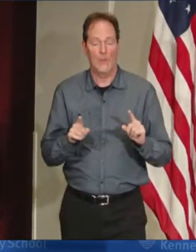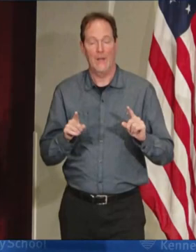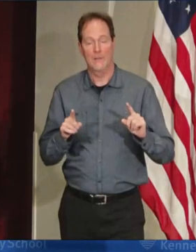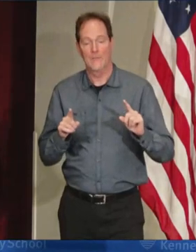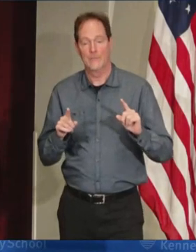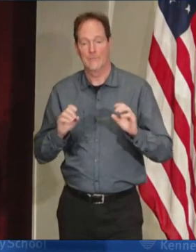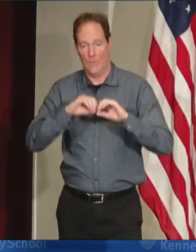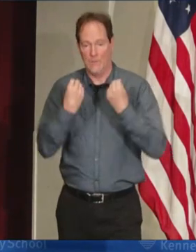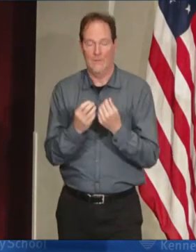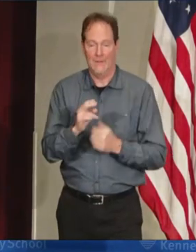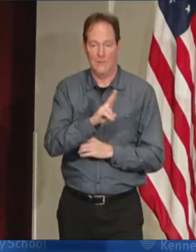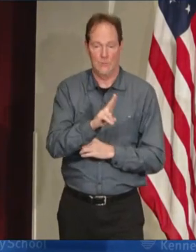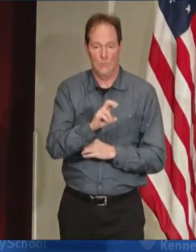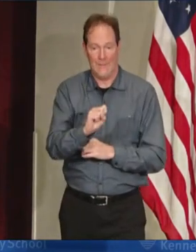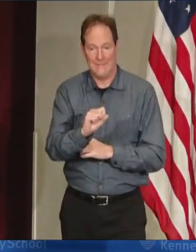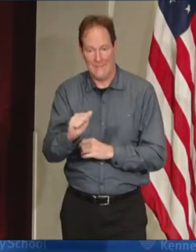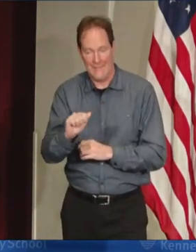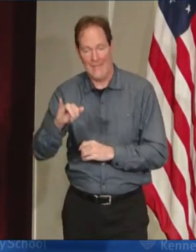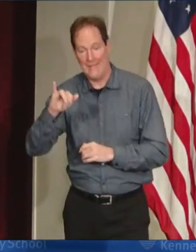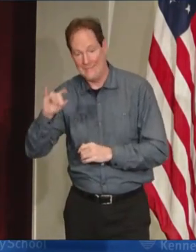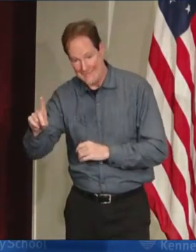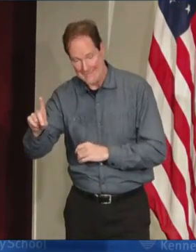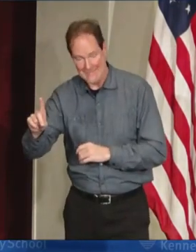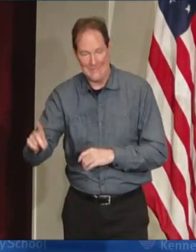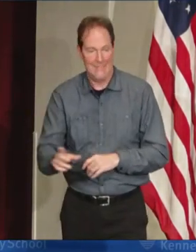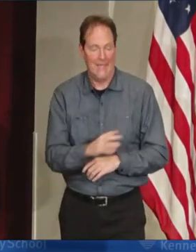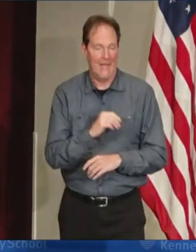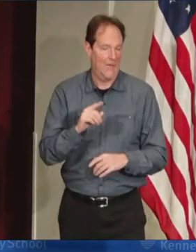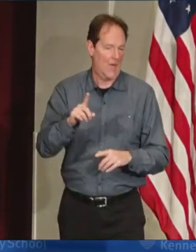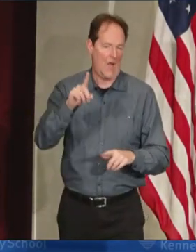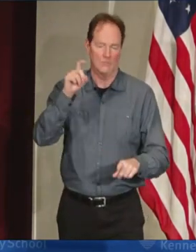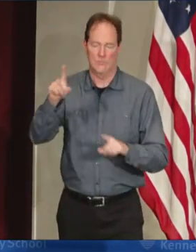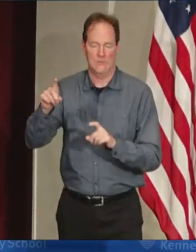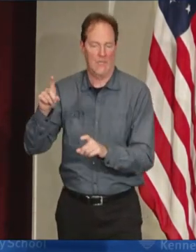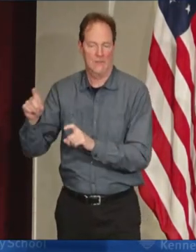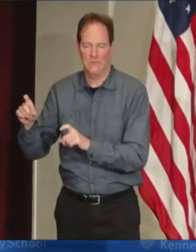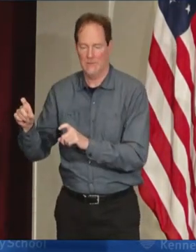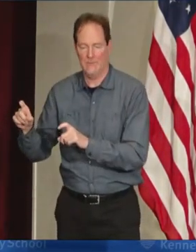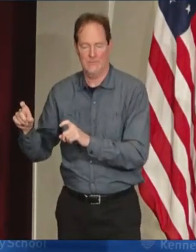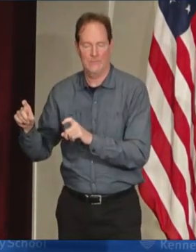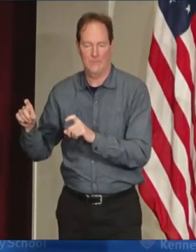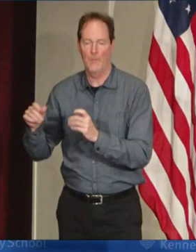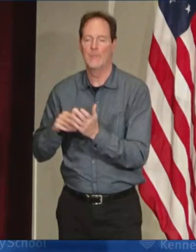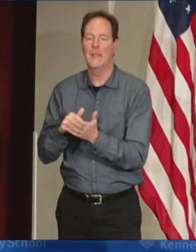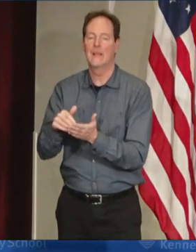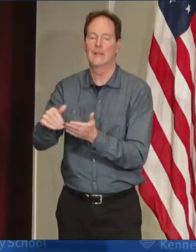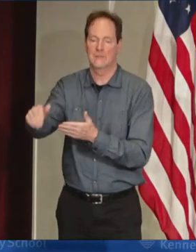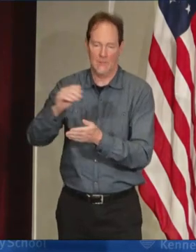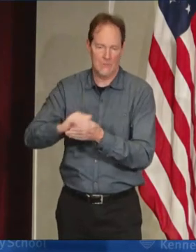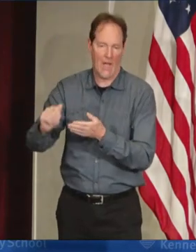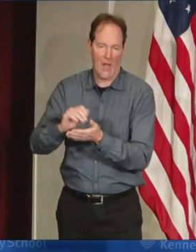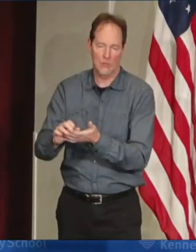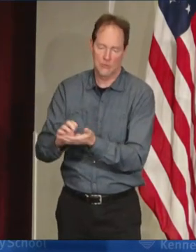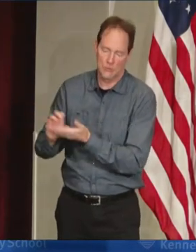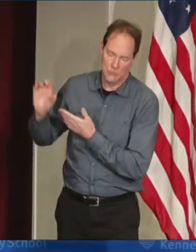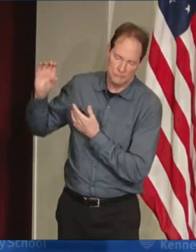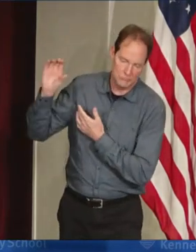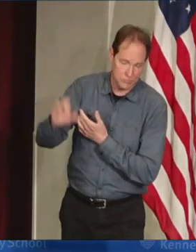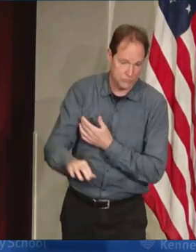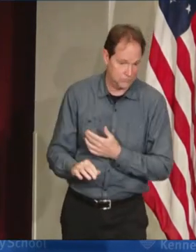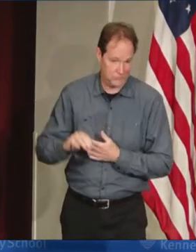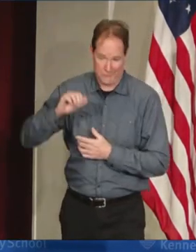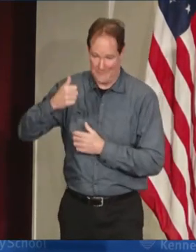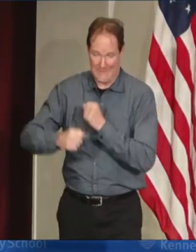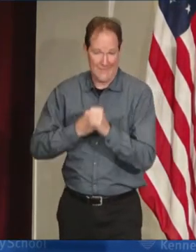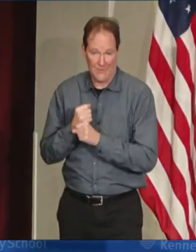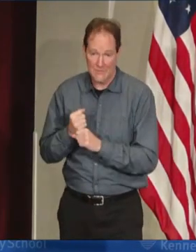organizations like USAID and DFID, and you look at the hundreds and hundreds and hundreds of millions of dollars, and over 10 years,